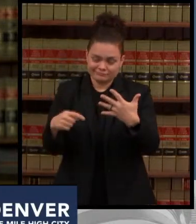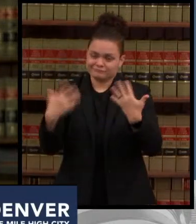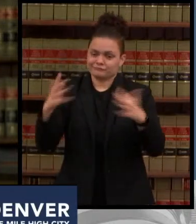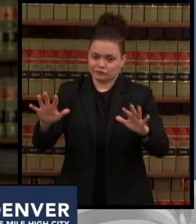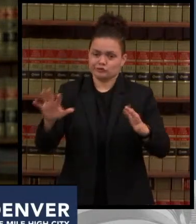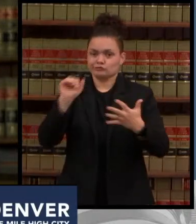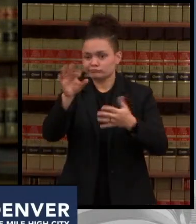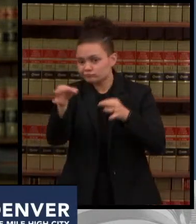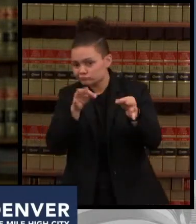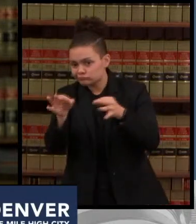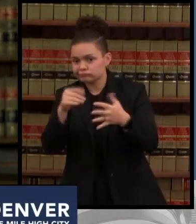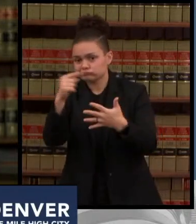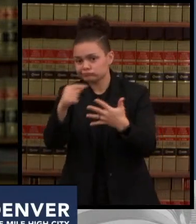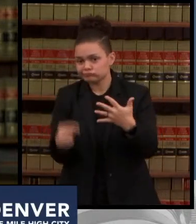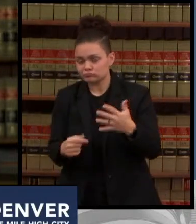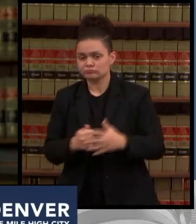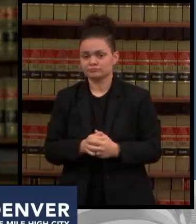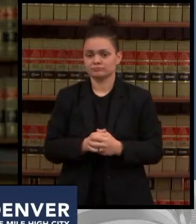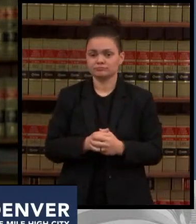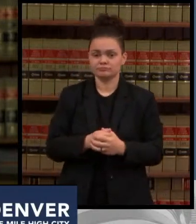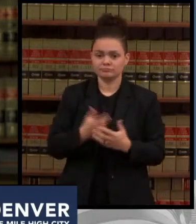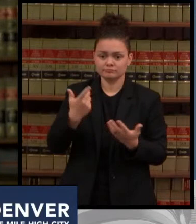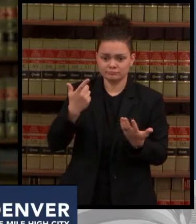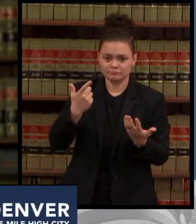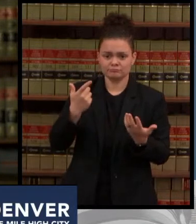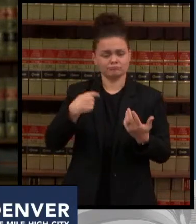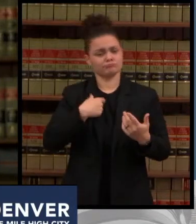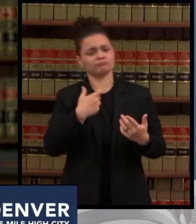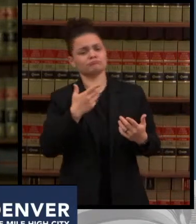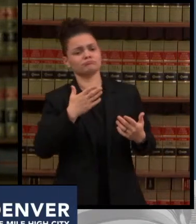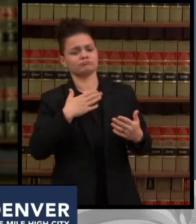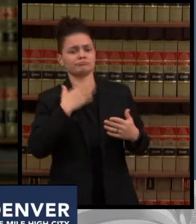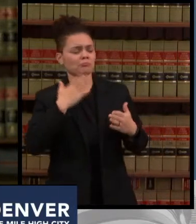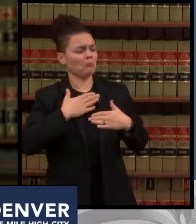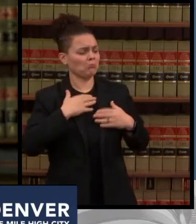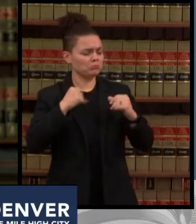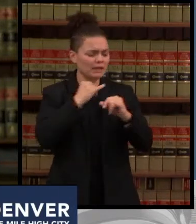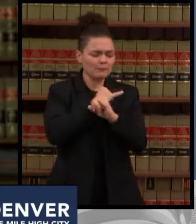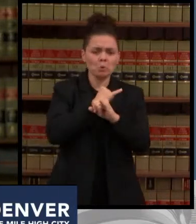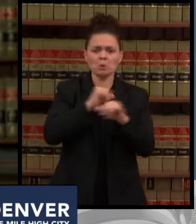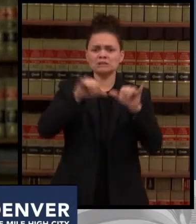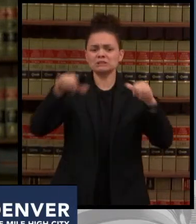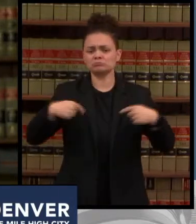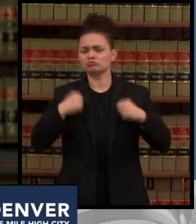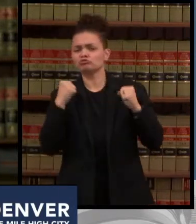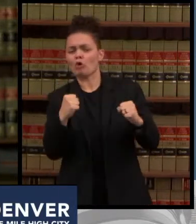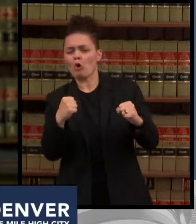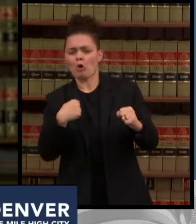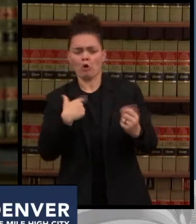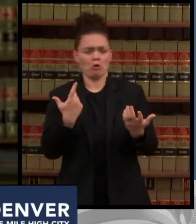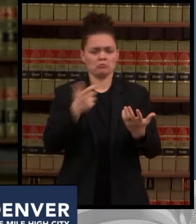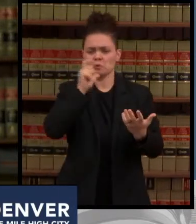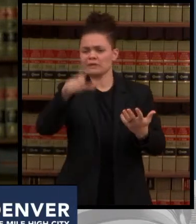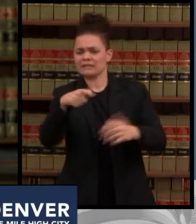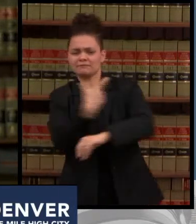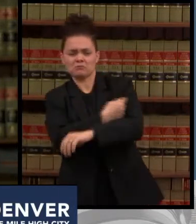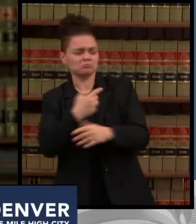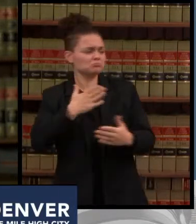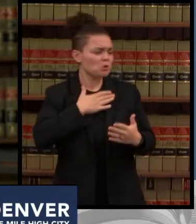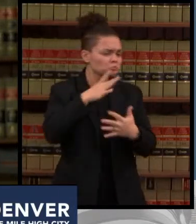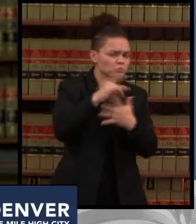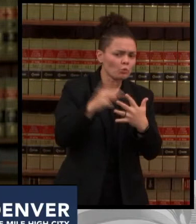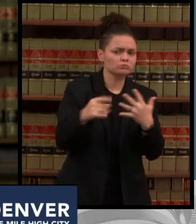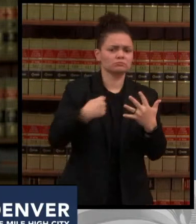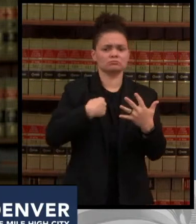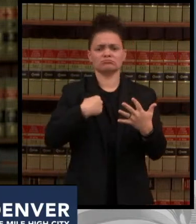they have a good immune system. They feel they have, it's their choice. They feel it shouldn't be mandated, that there